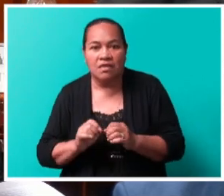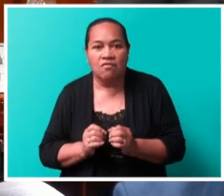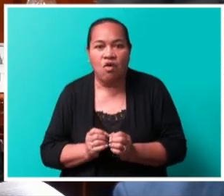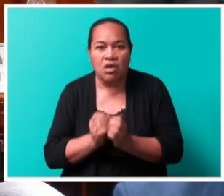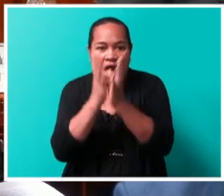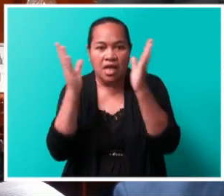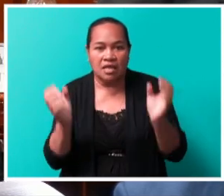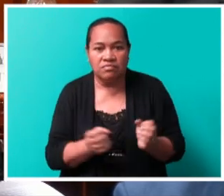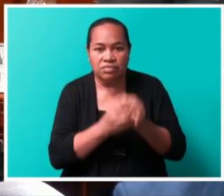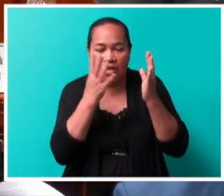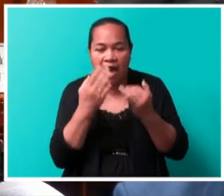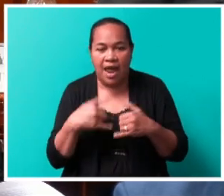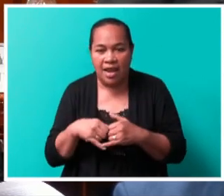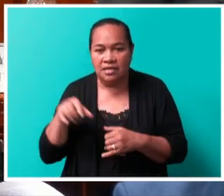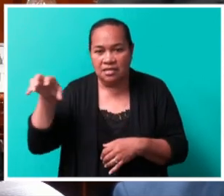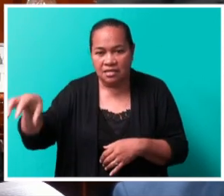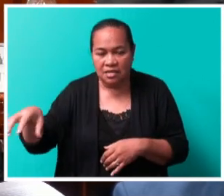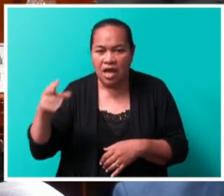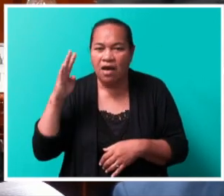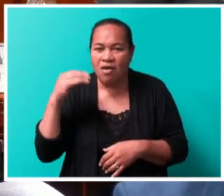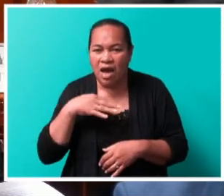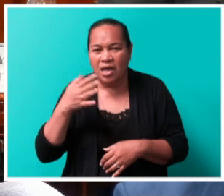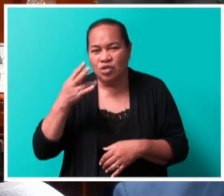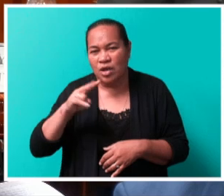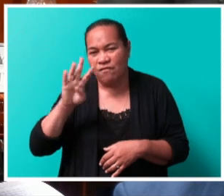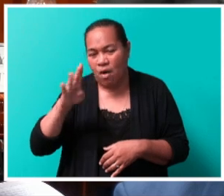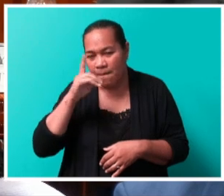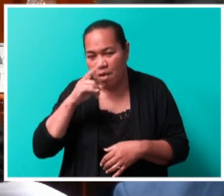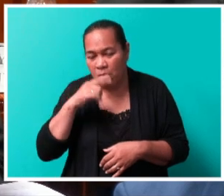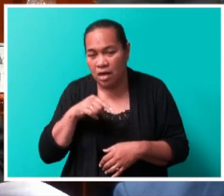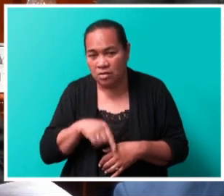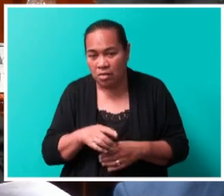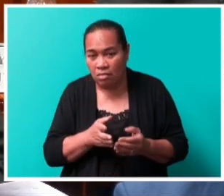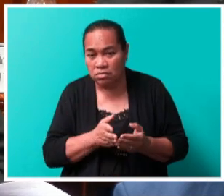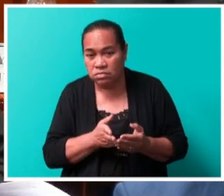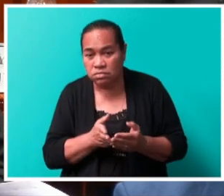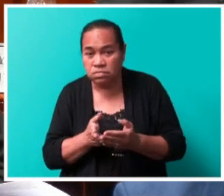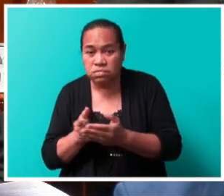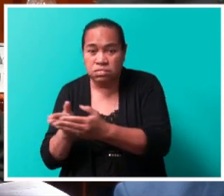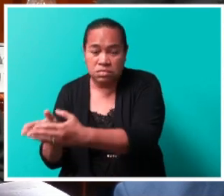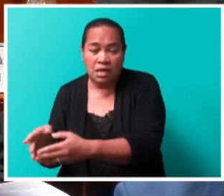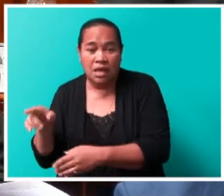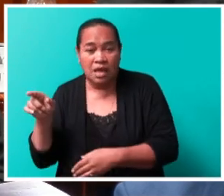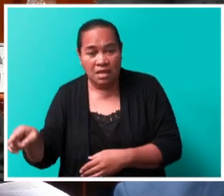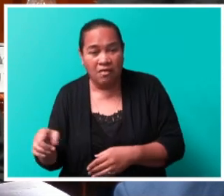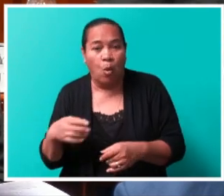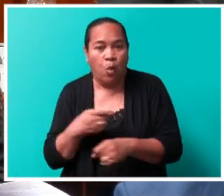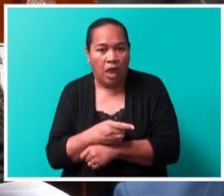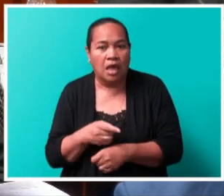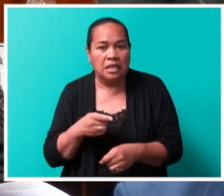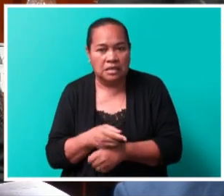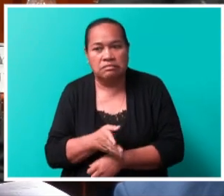of approximately 524 people. Maritime transport operates on a schedule of weeks between trips. 1 weekly